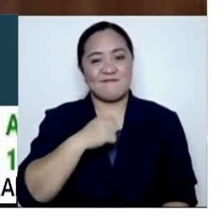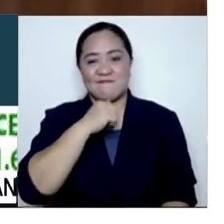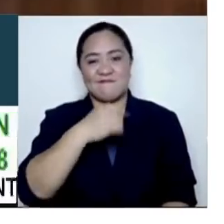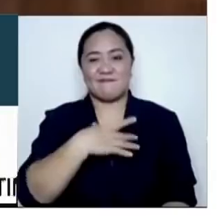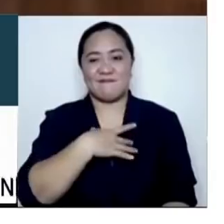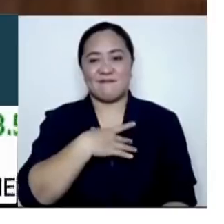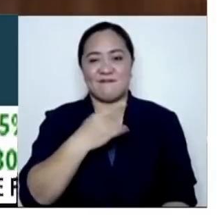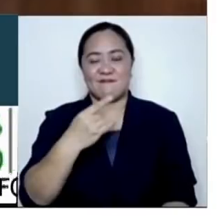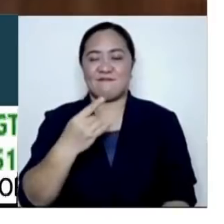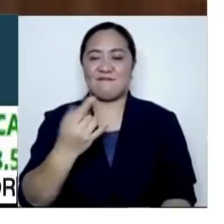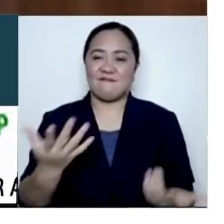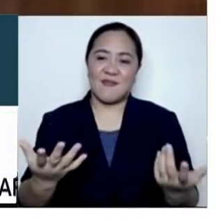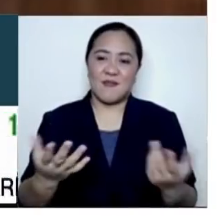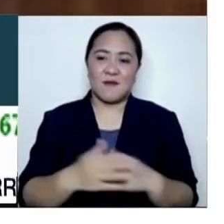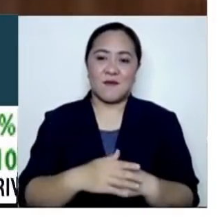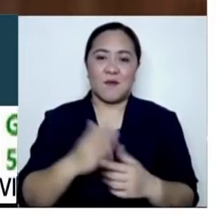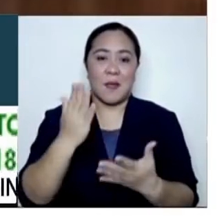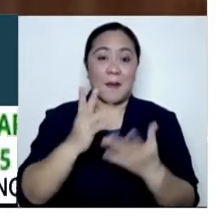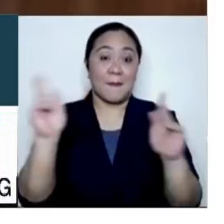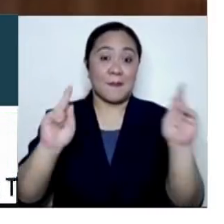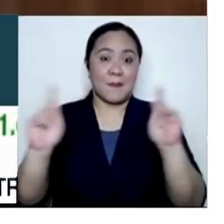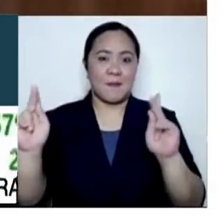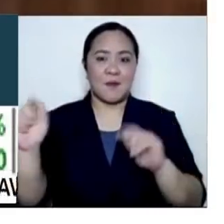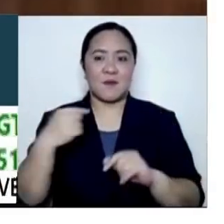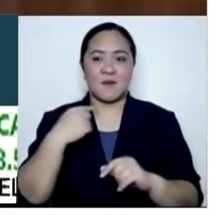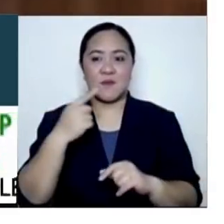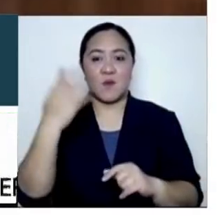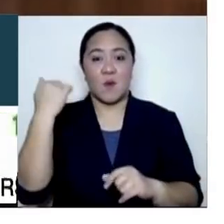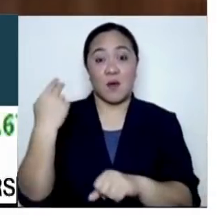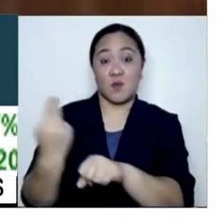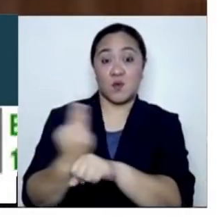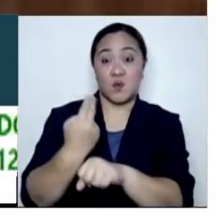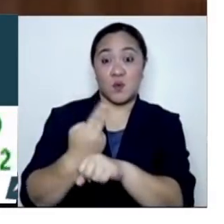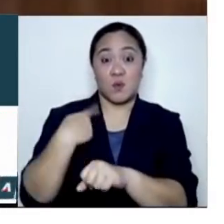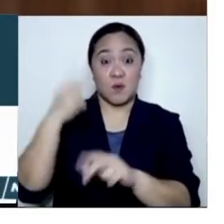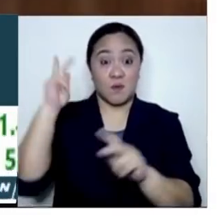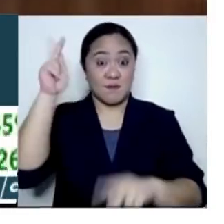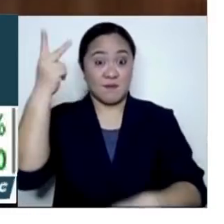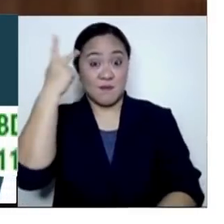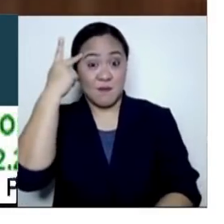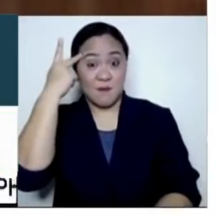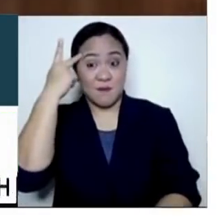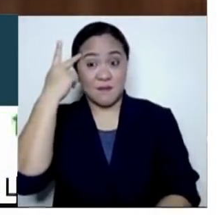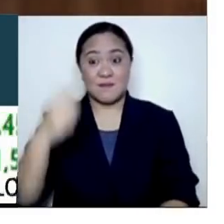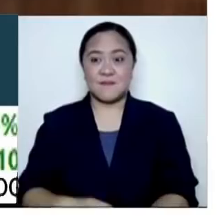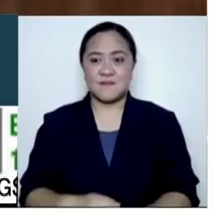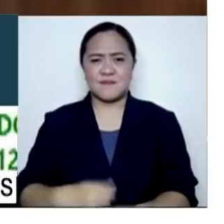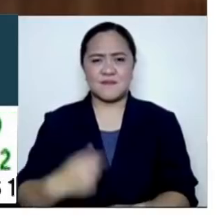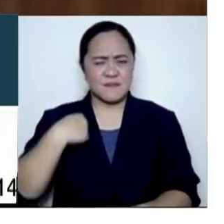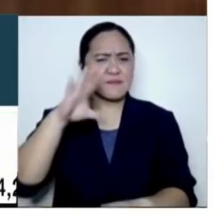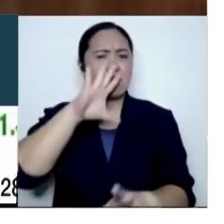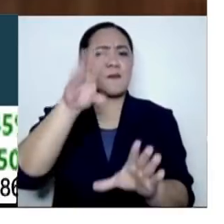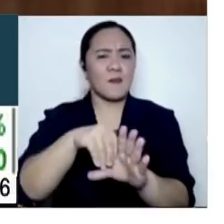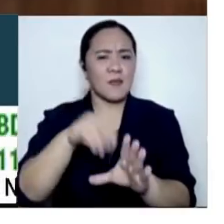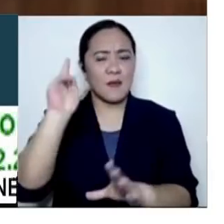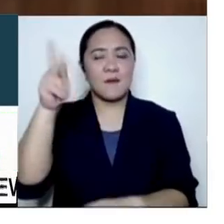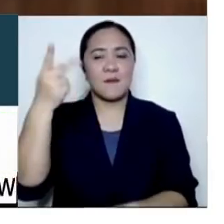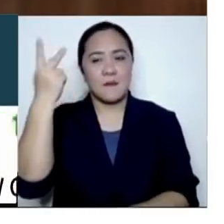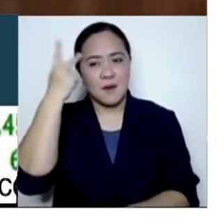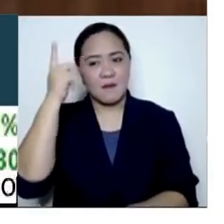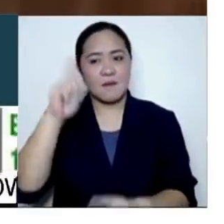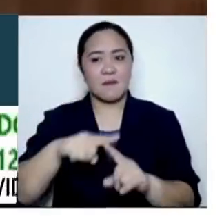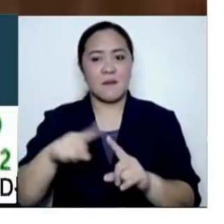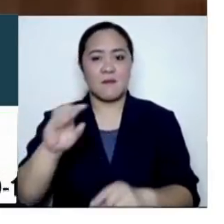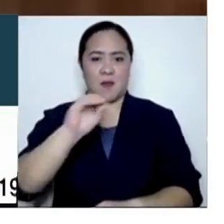Dahil sasabihin na naman ng ibang tao dyan na ginagawa ko lang ito para sa politika. I've been in politics and I've always run on my own